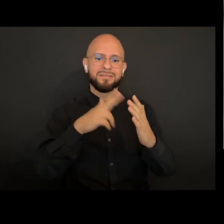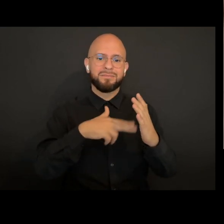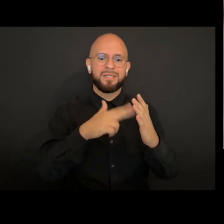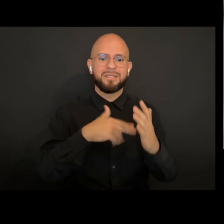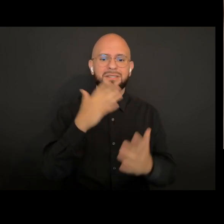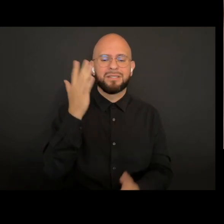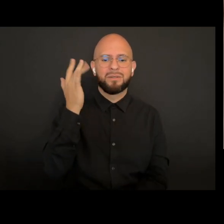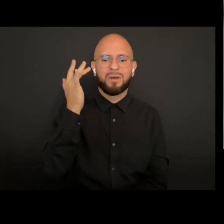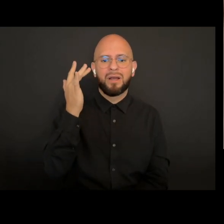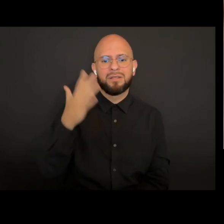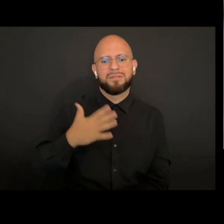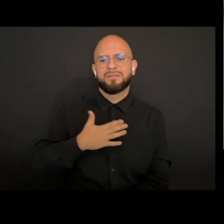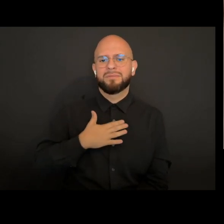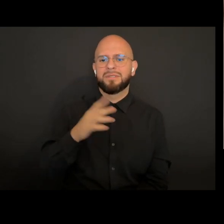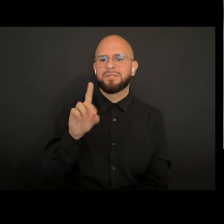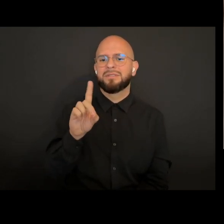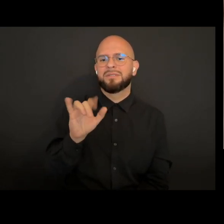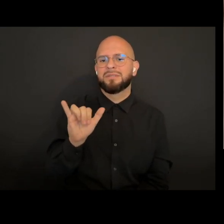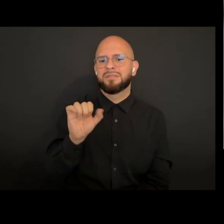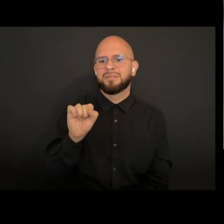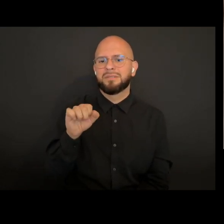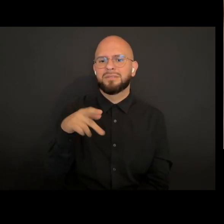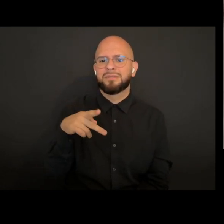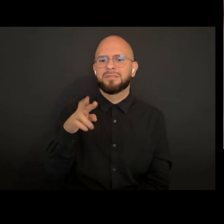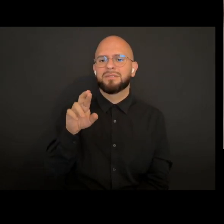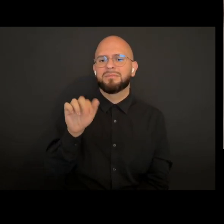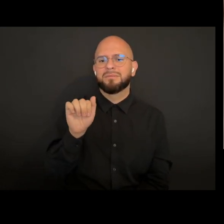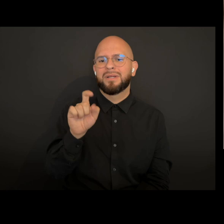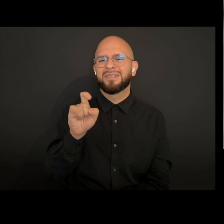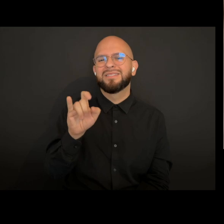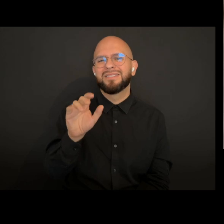paint due to my